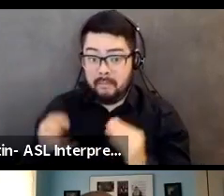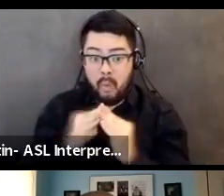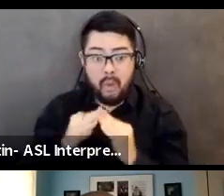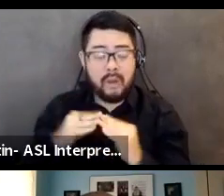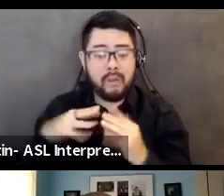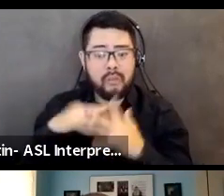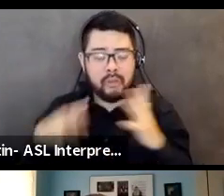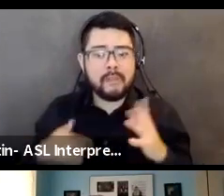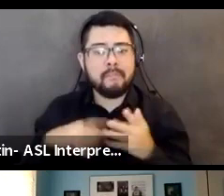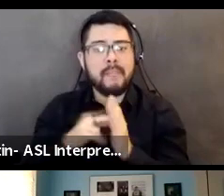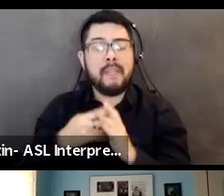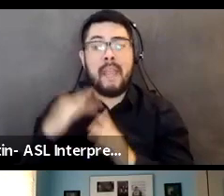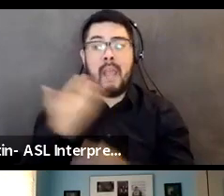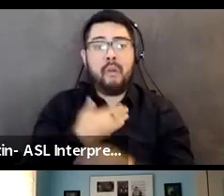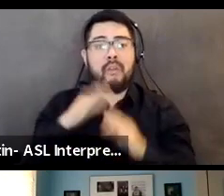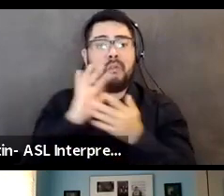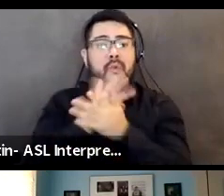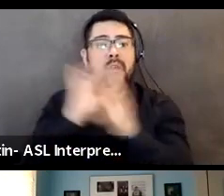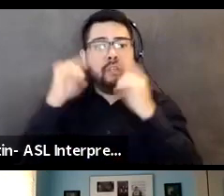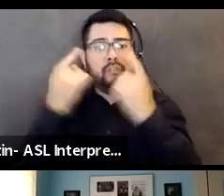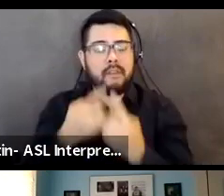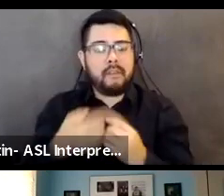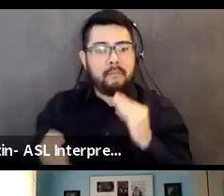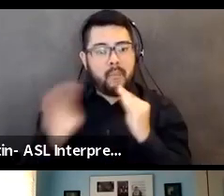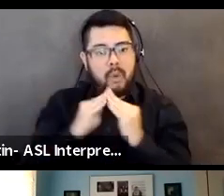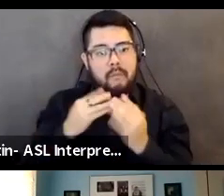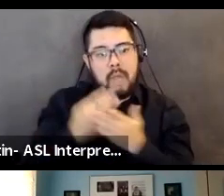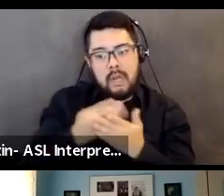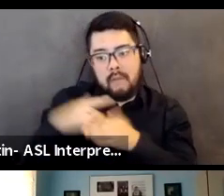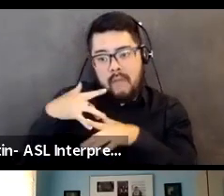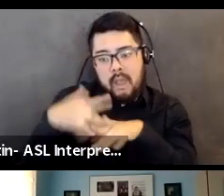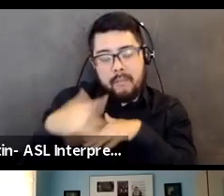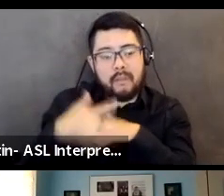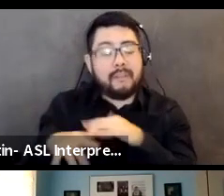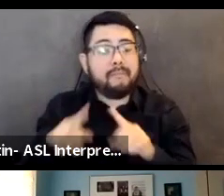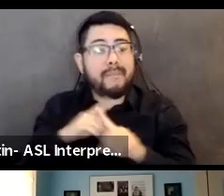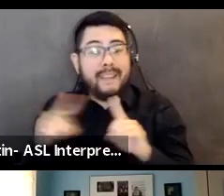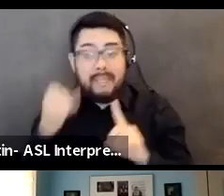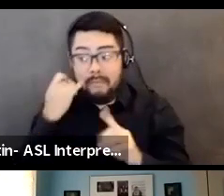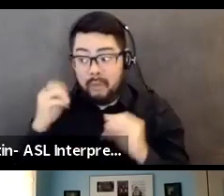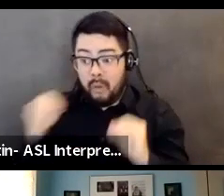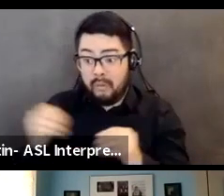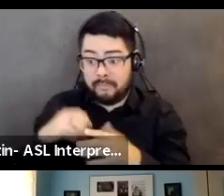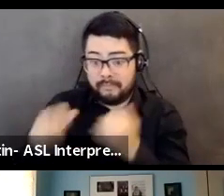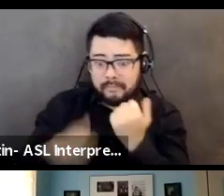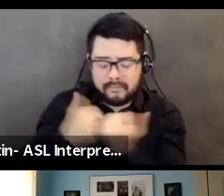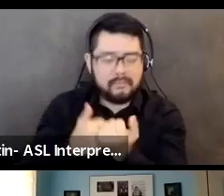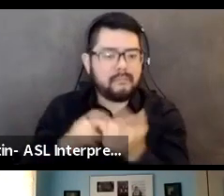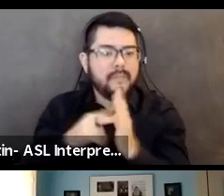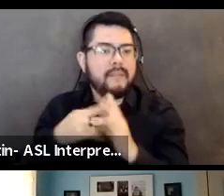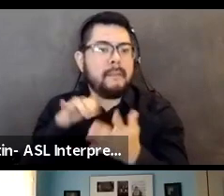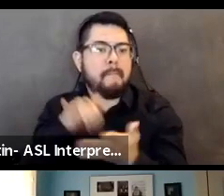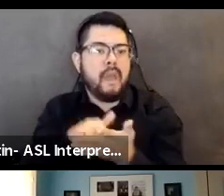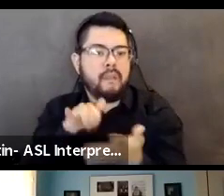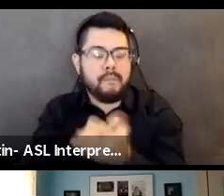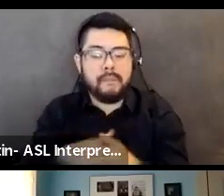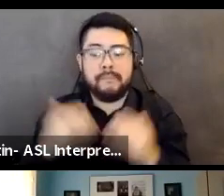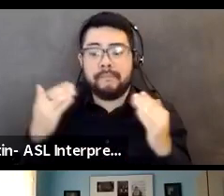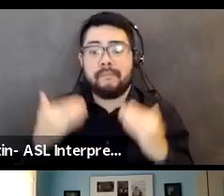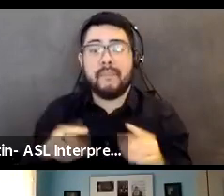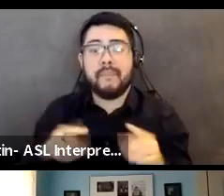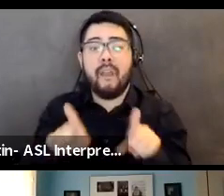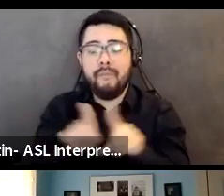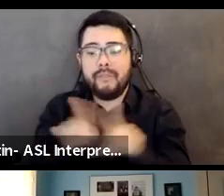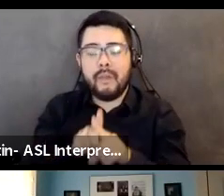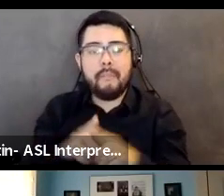district's pocket but without adequate space programming a preschool is not possible preschool programming would also put an end to the